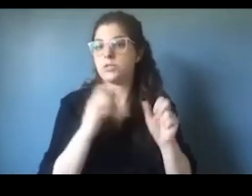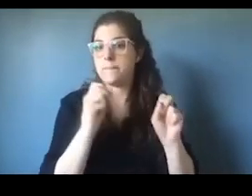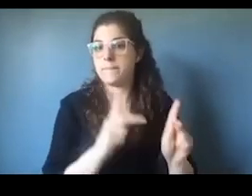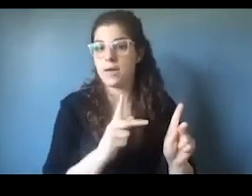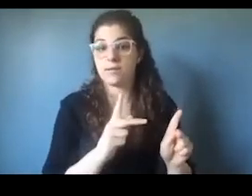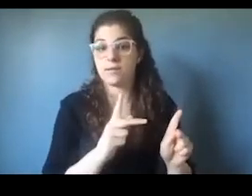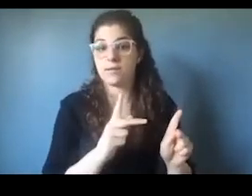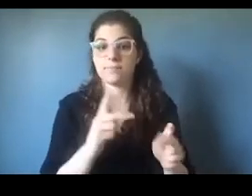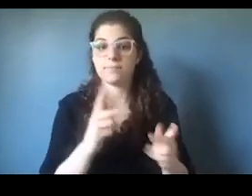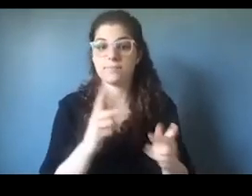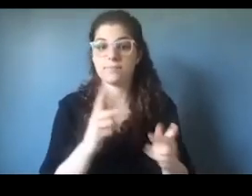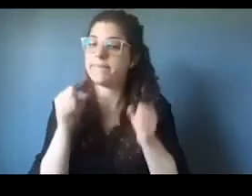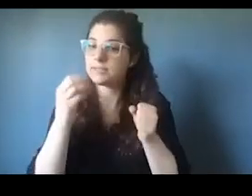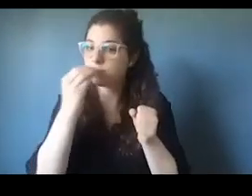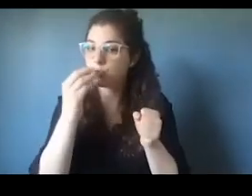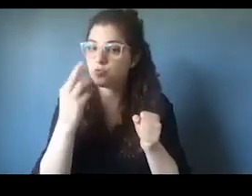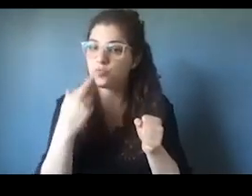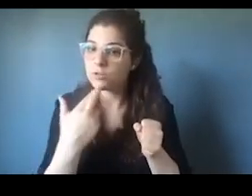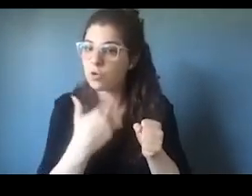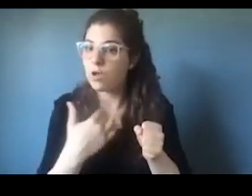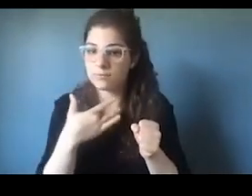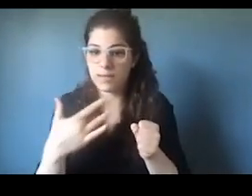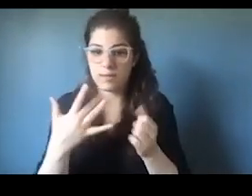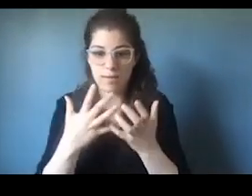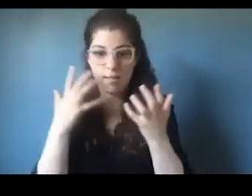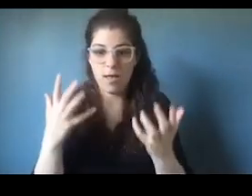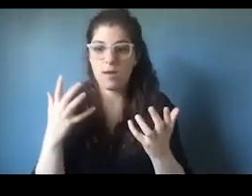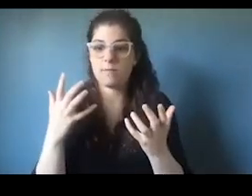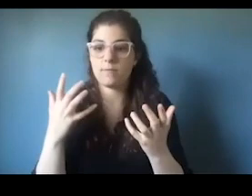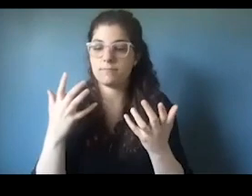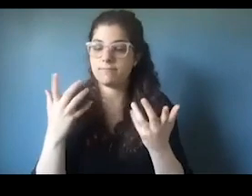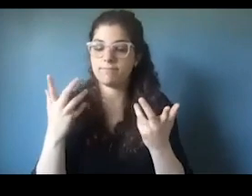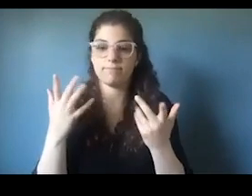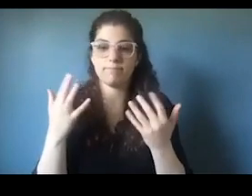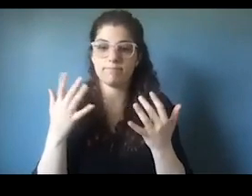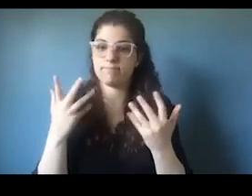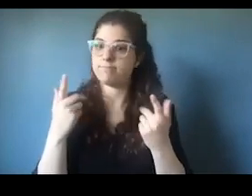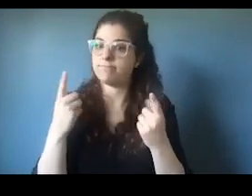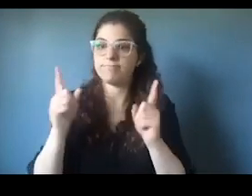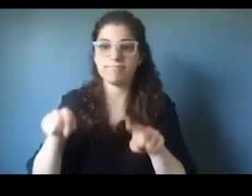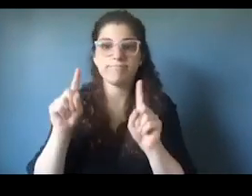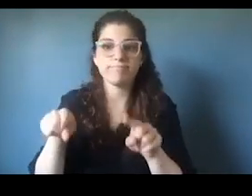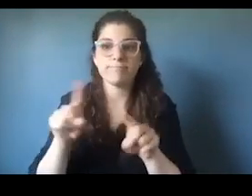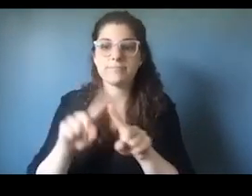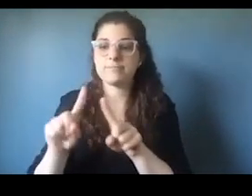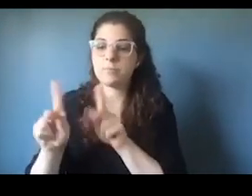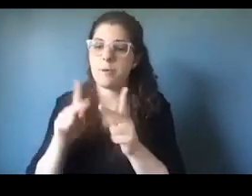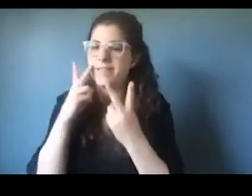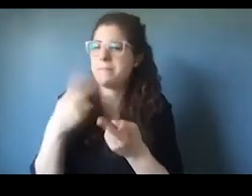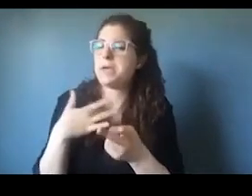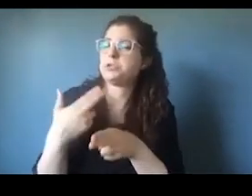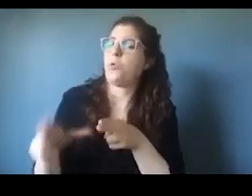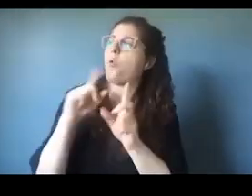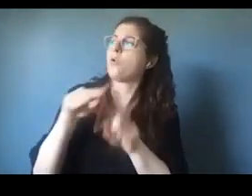restaurants. Okay? So fast food restaurants tend to get a lot of visitors relative to the space they have, but the visits are short.